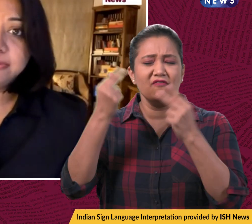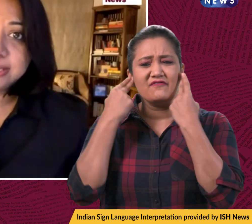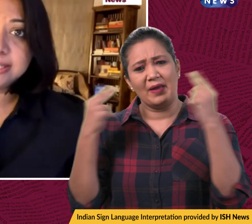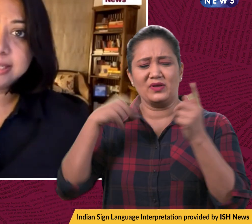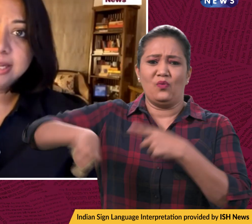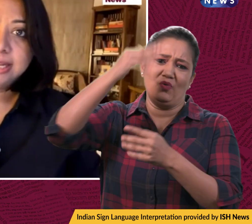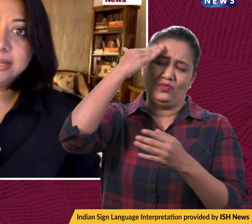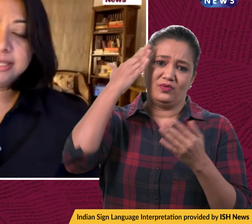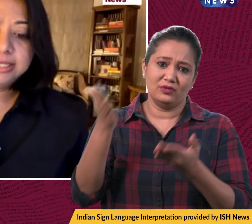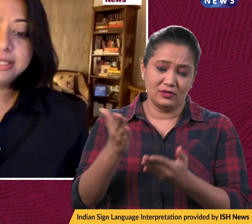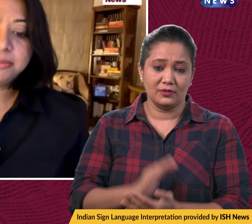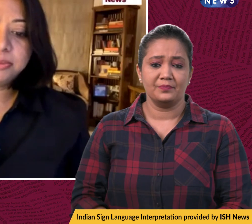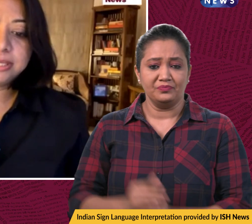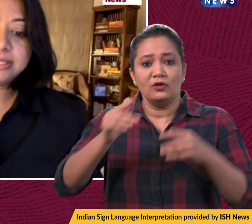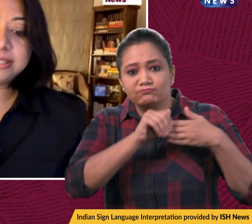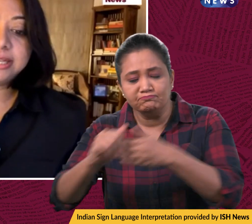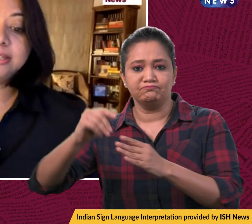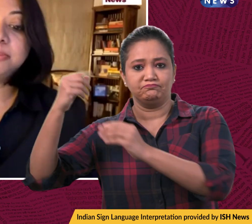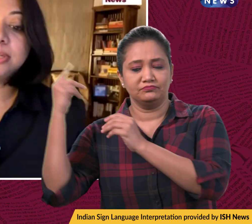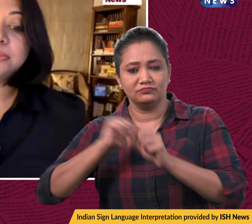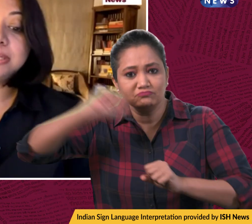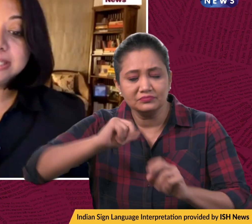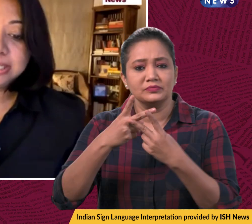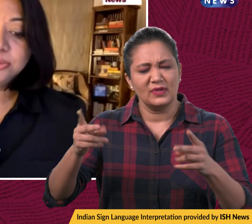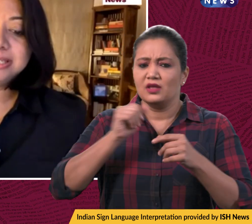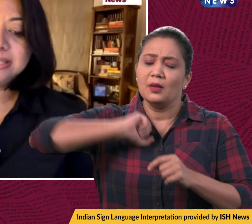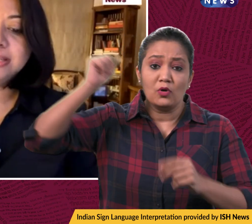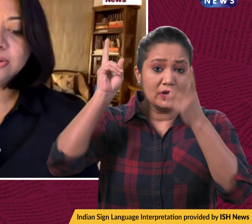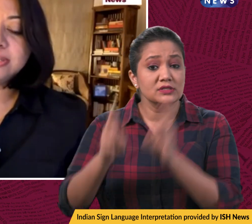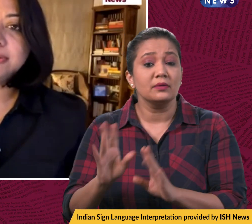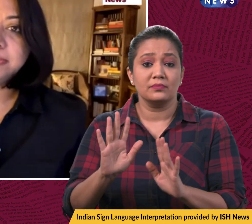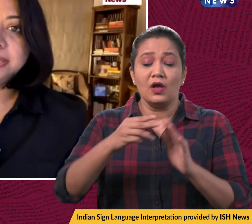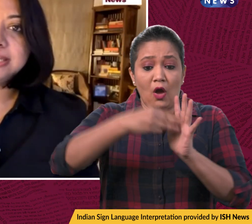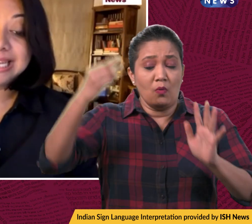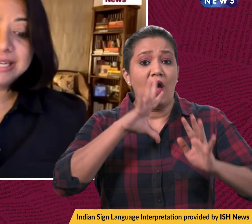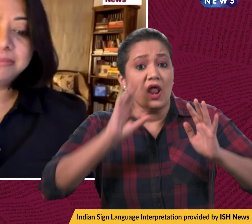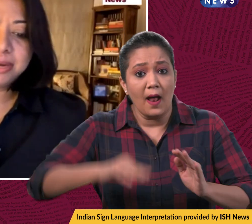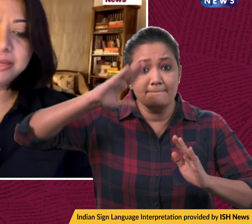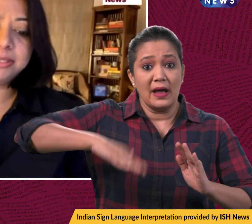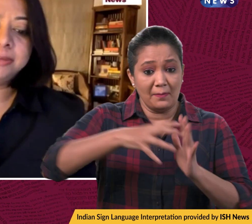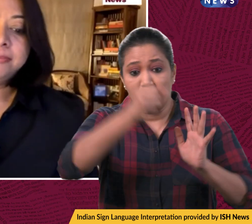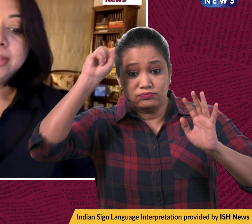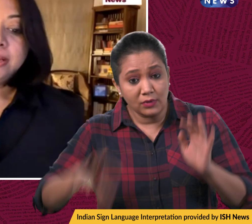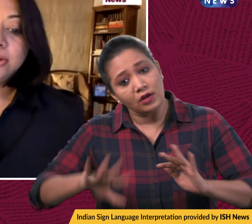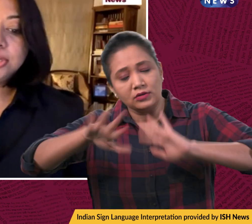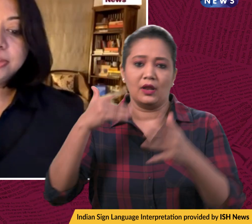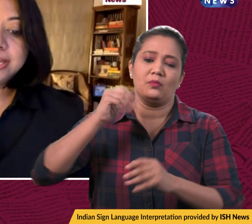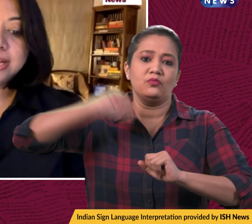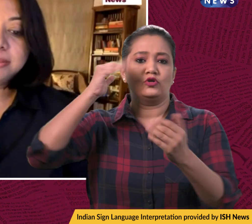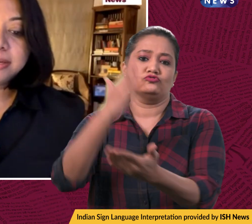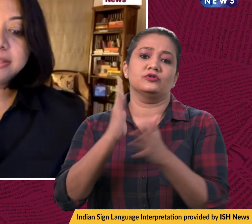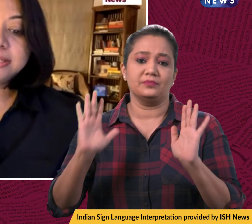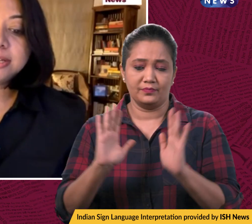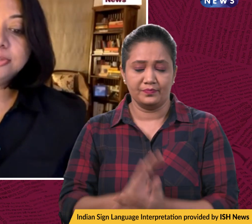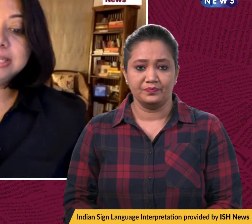recognized faces leading the protest, said that the protest will continue until the laws are repealed in Parliament. According to